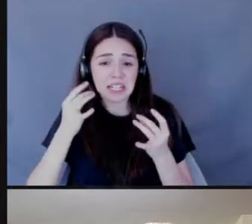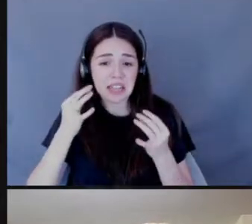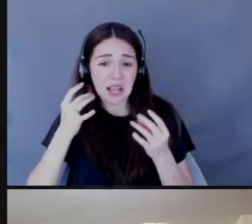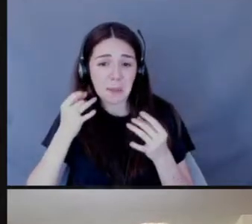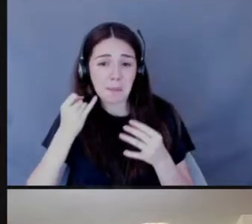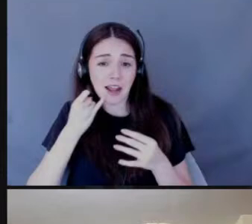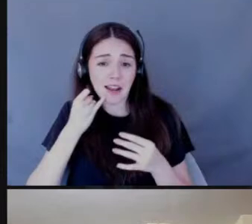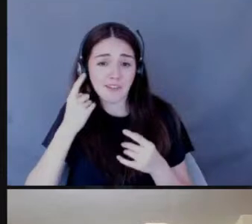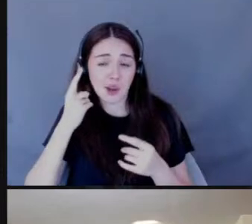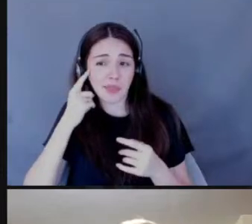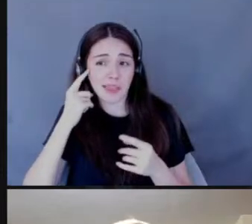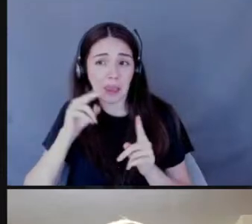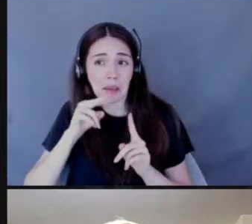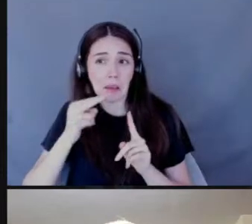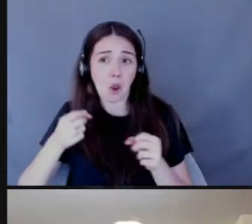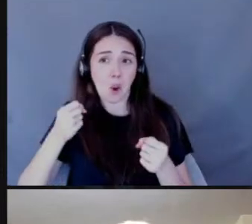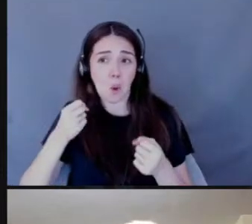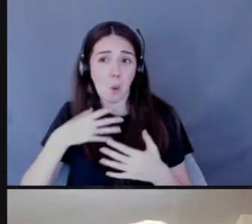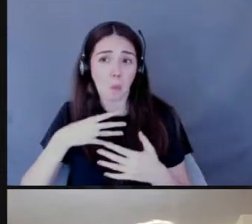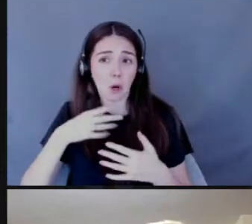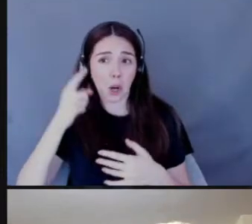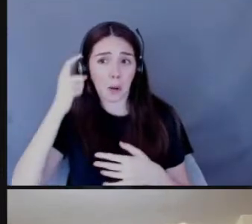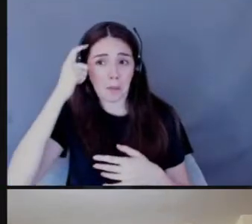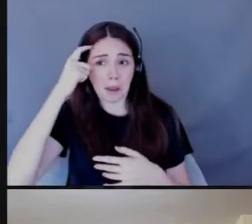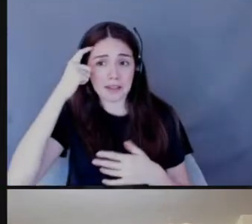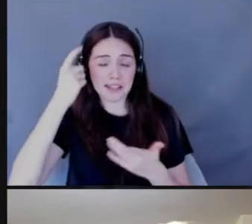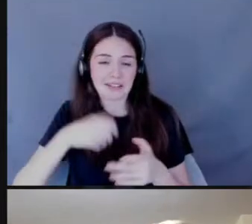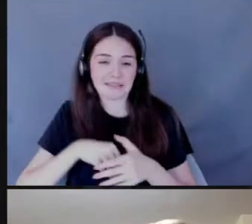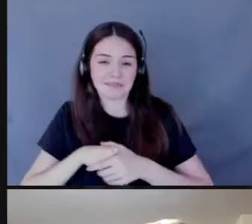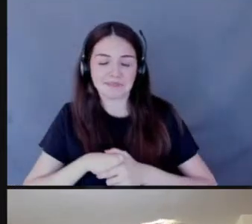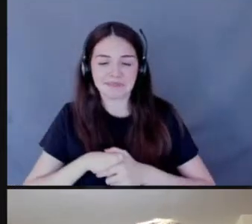mindset. So the question might be,